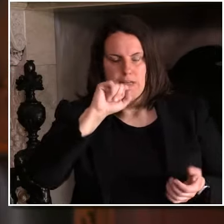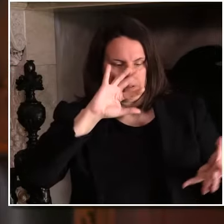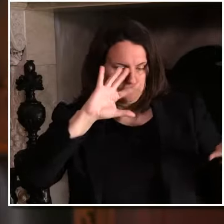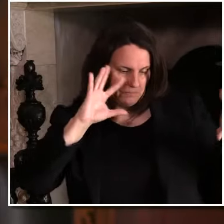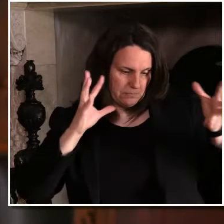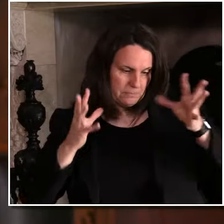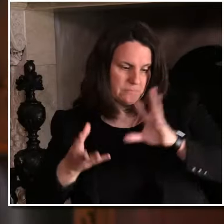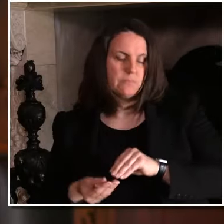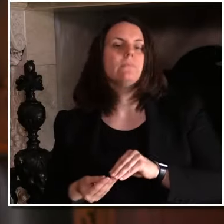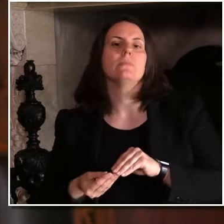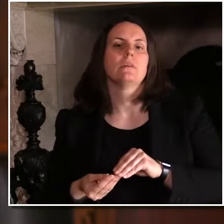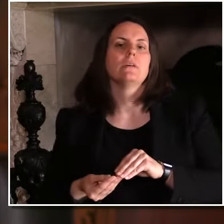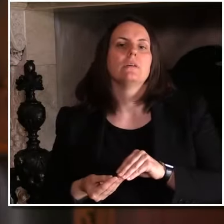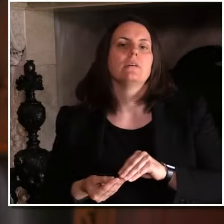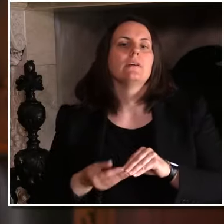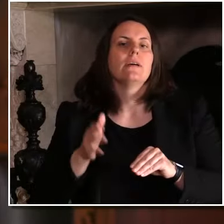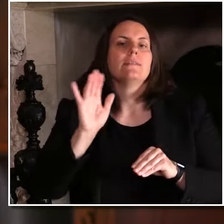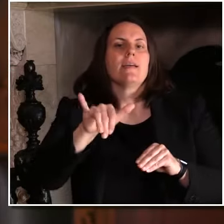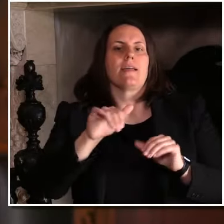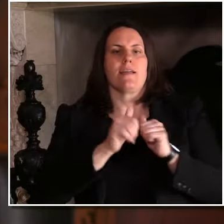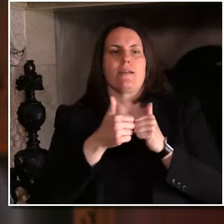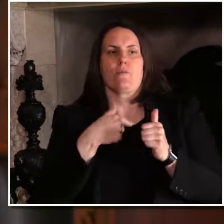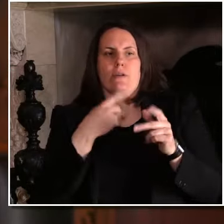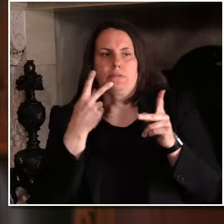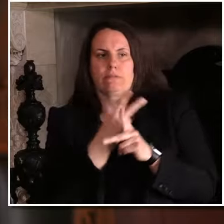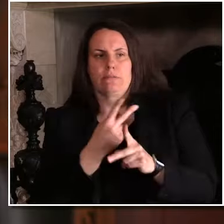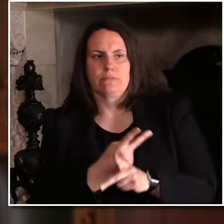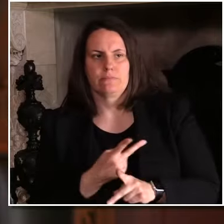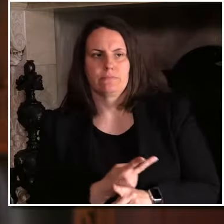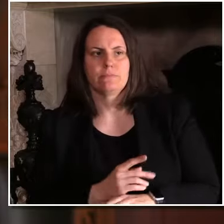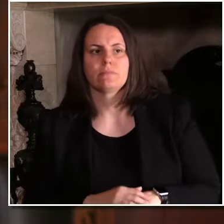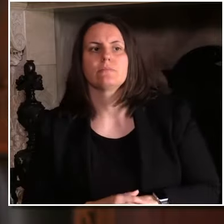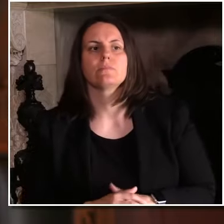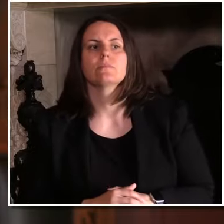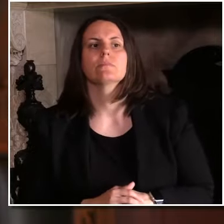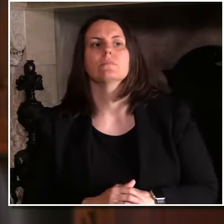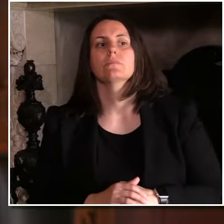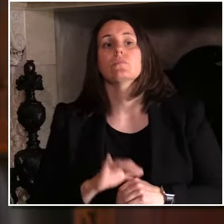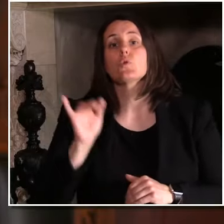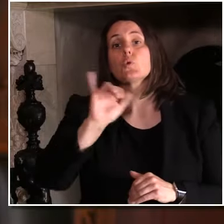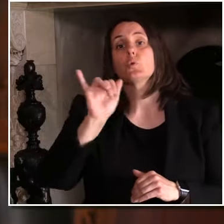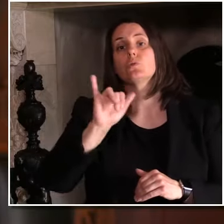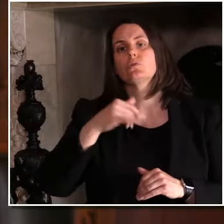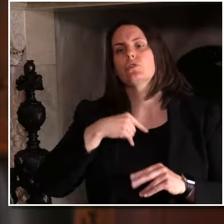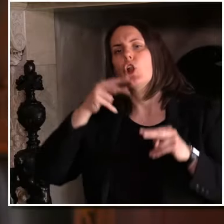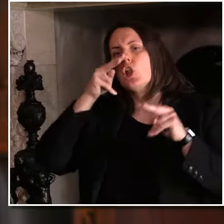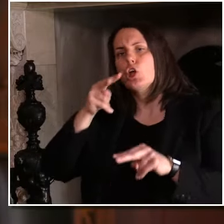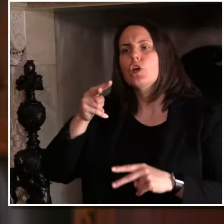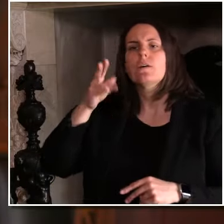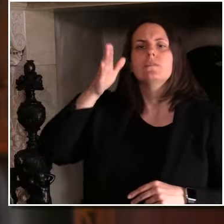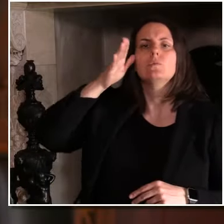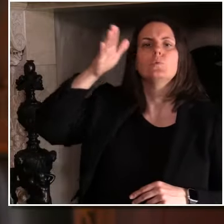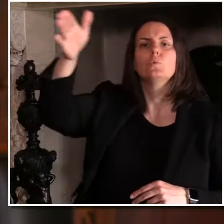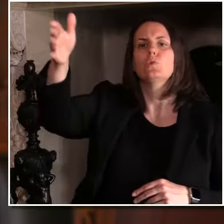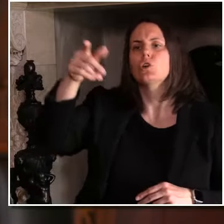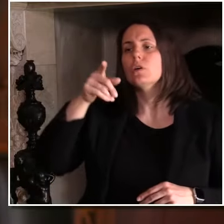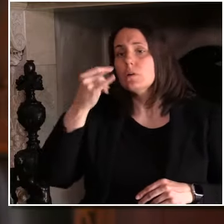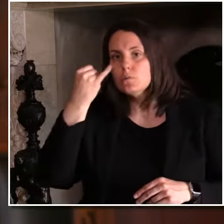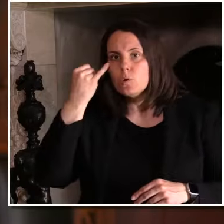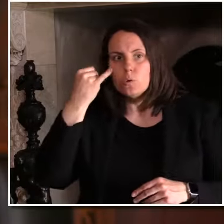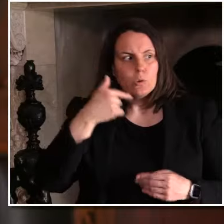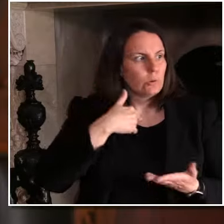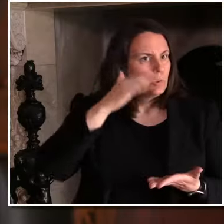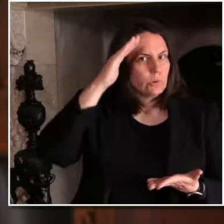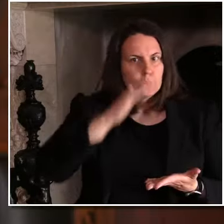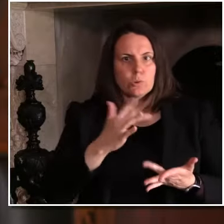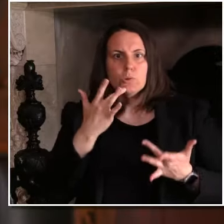at future potential shortages of supplies so that we can adjust that number on a daily basis to reflect that. So the number